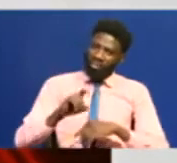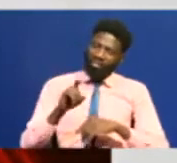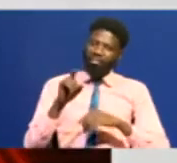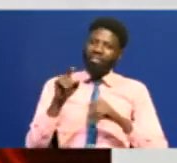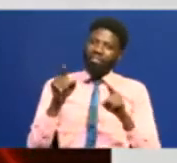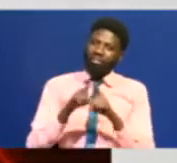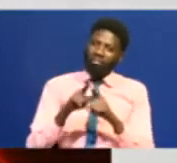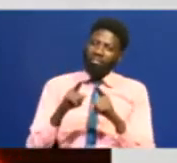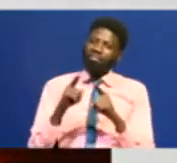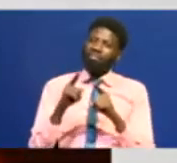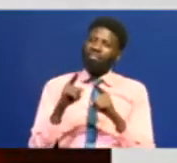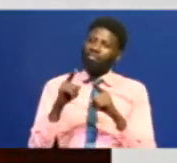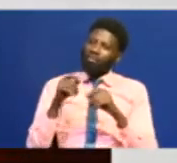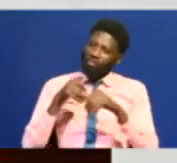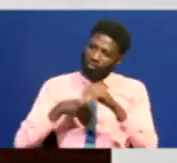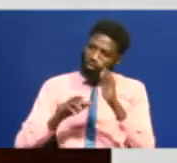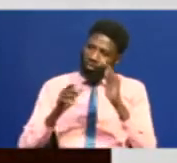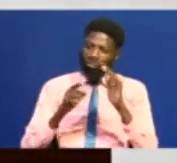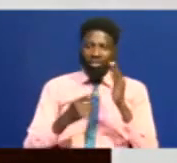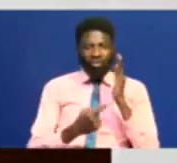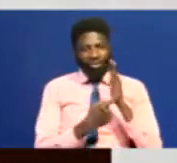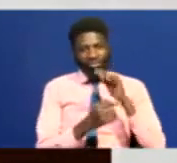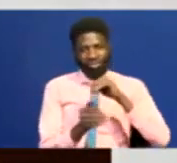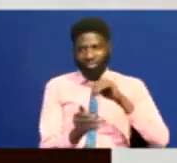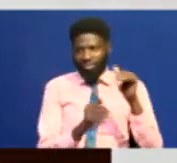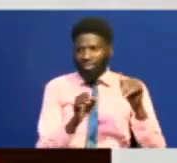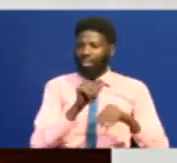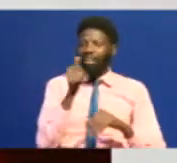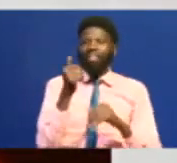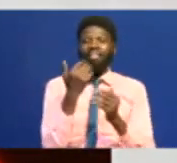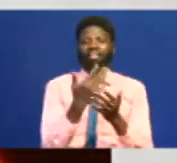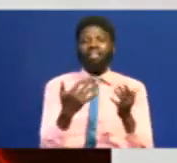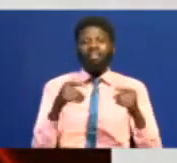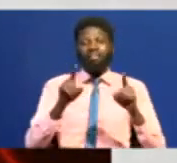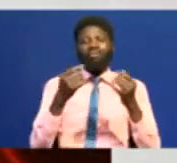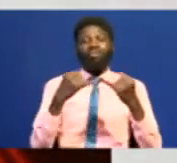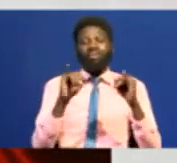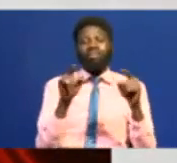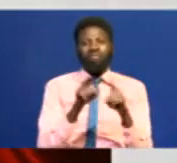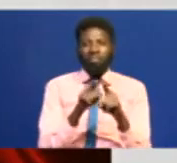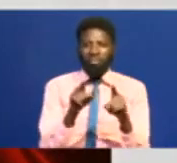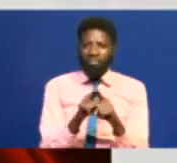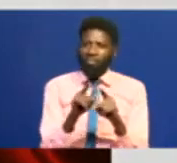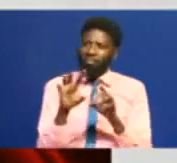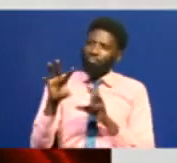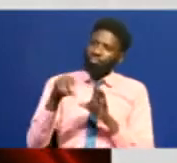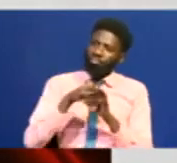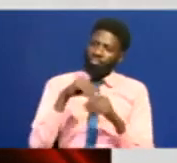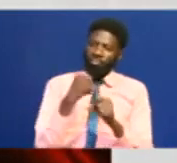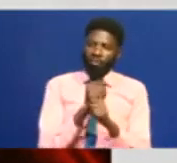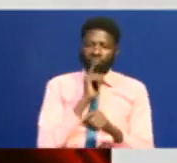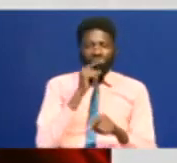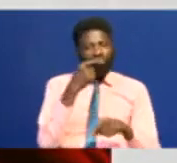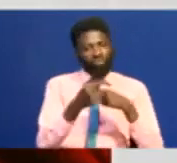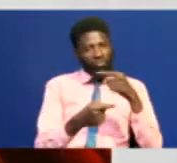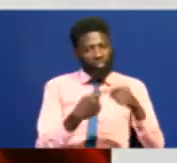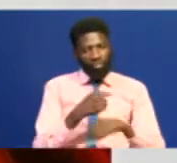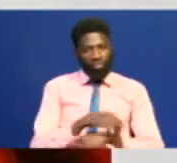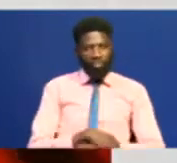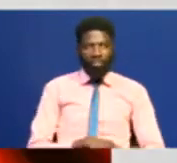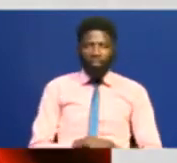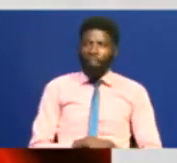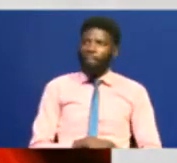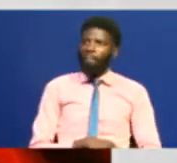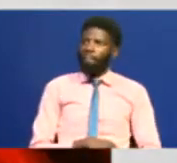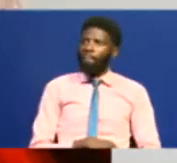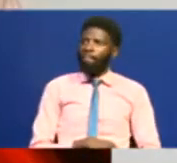from technology. What are these emerging trends you're trying to at least accommodate so that you can survive with the times? Mm-hmm. I think the